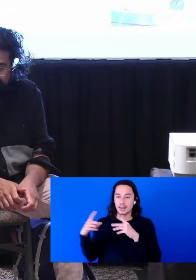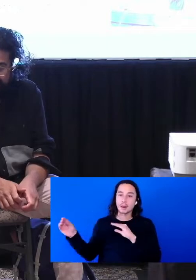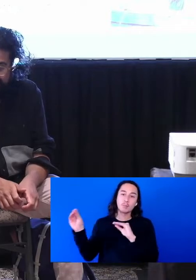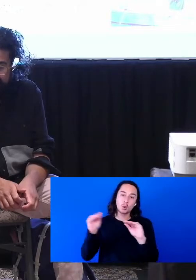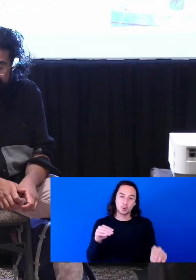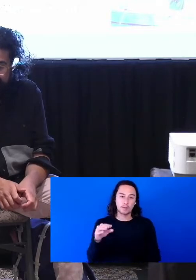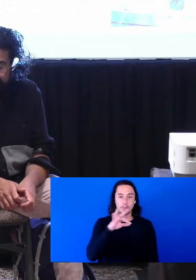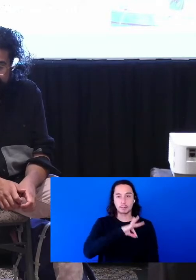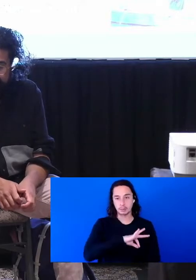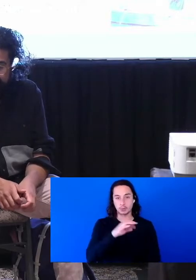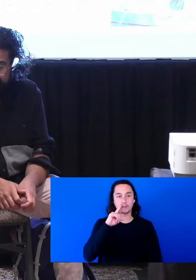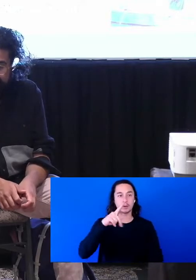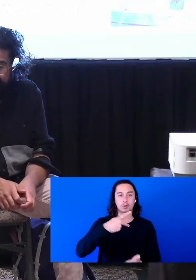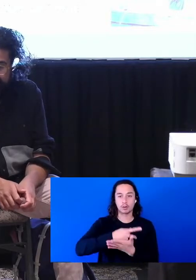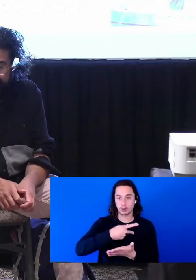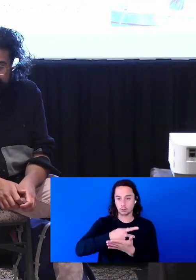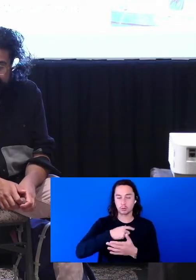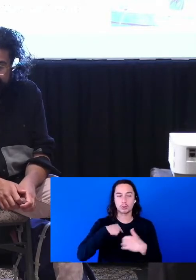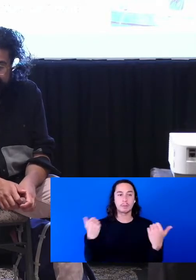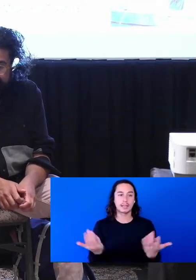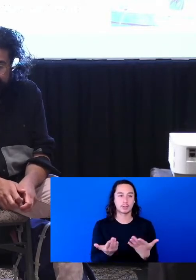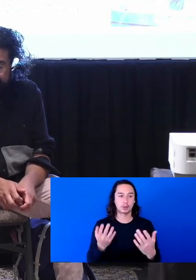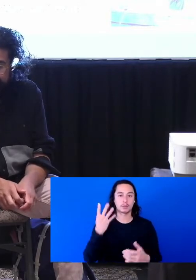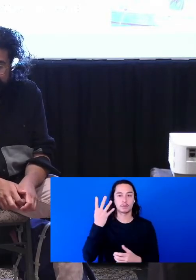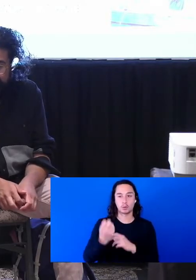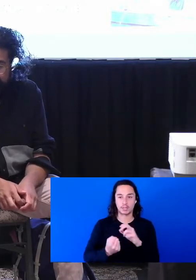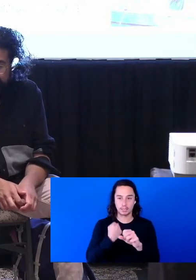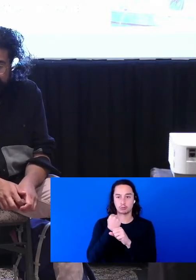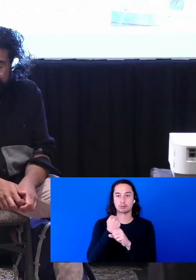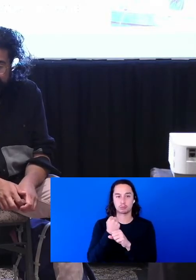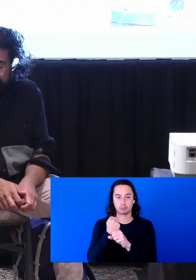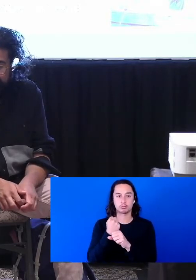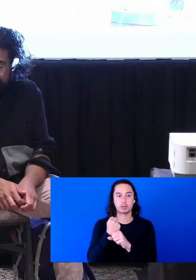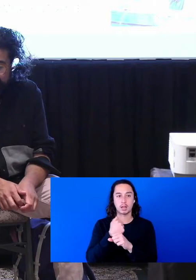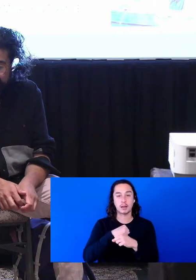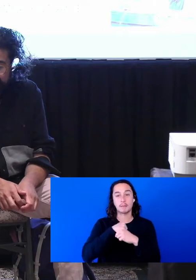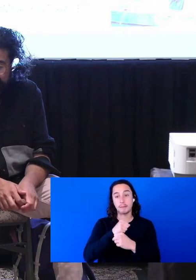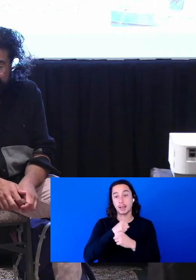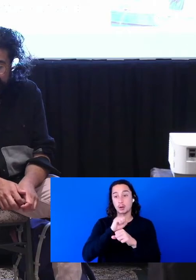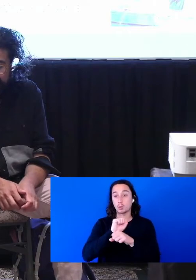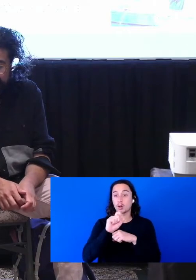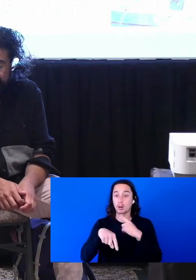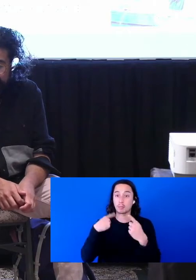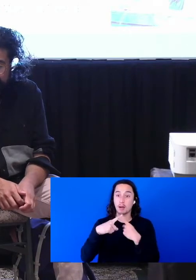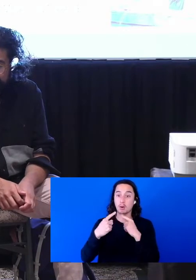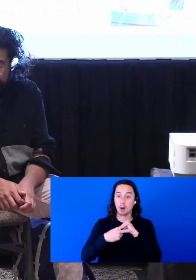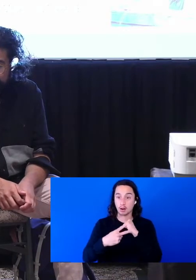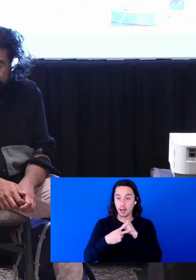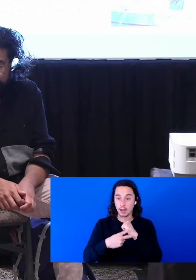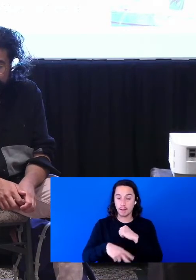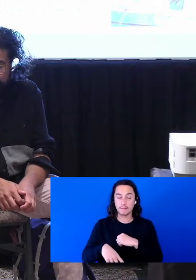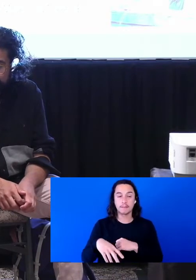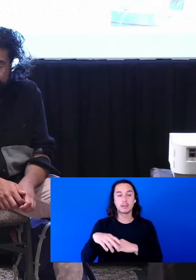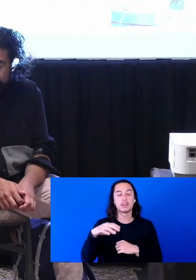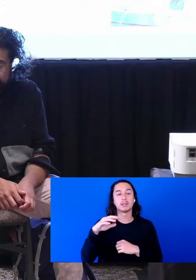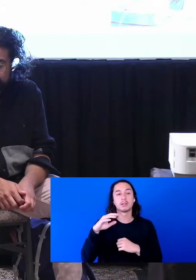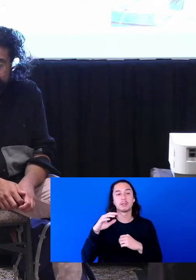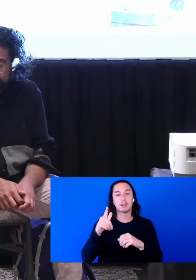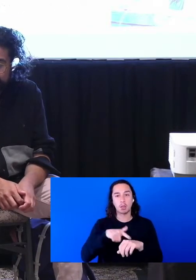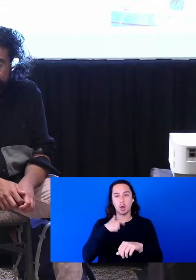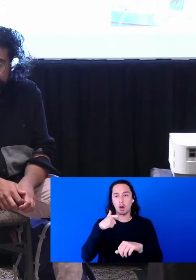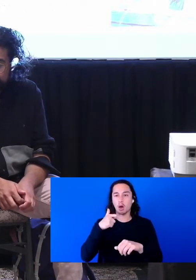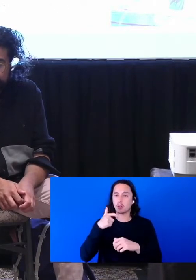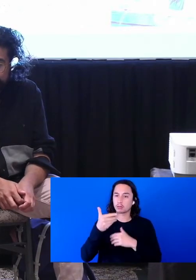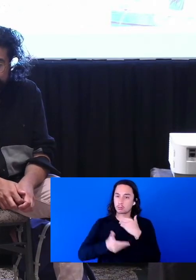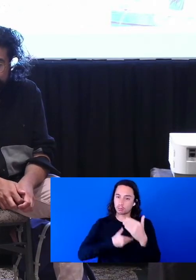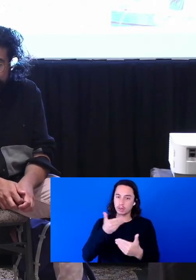grad school, and so I've been here for 4 years. I make a lot of work about archives. I do long processes where I